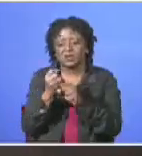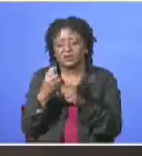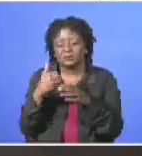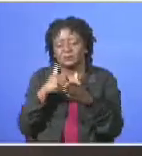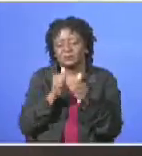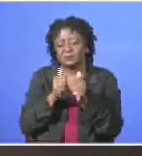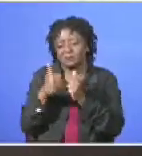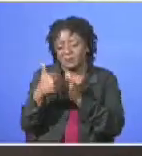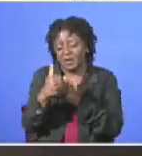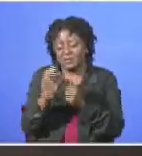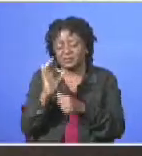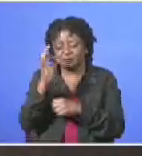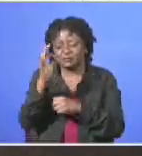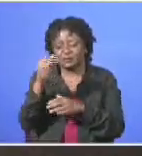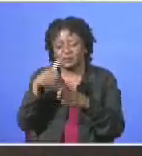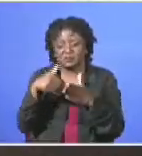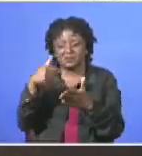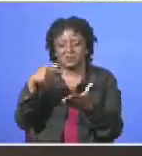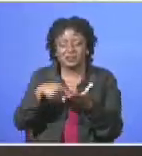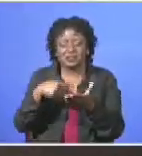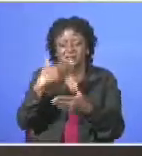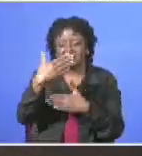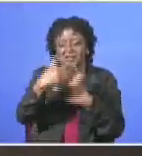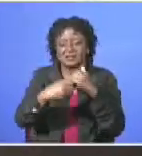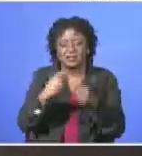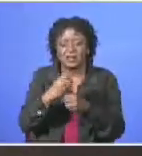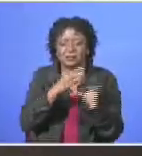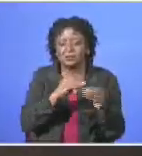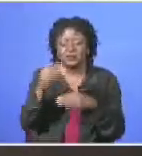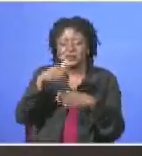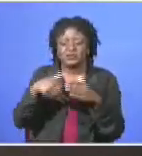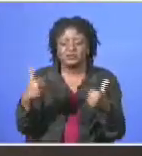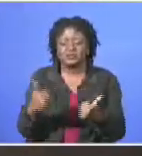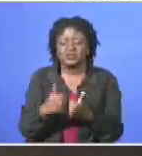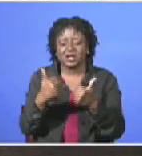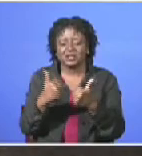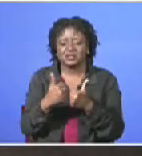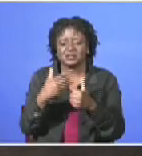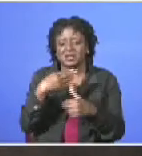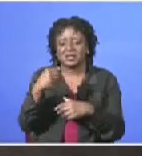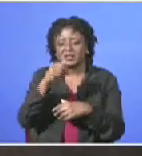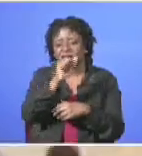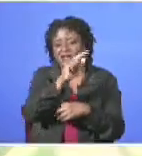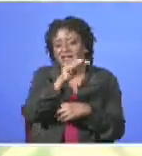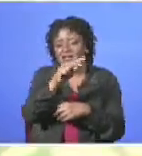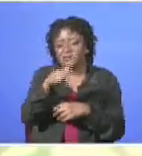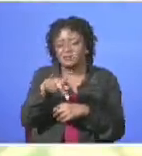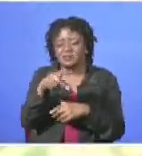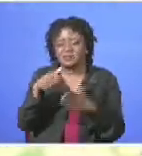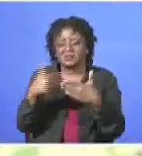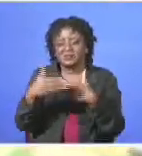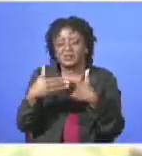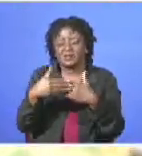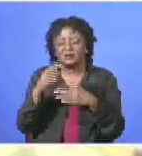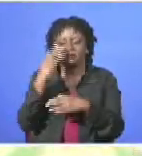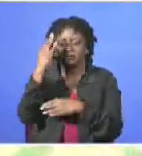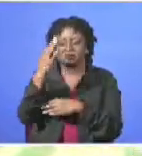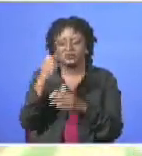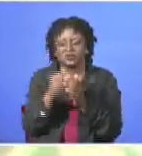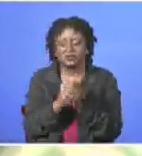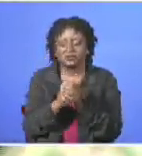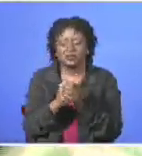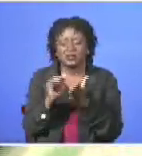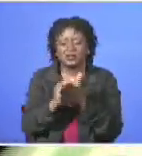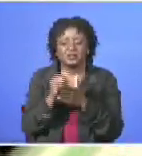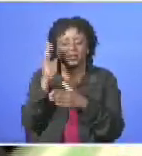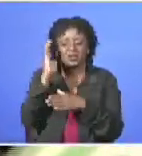the Futures in this next year or so, and then move into Challengers and ATPs in the near future, hopefully. And that's